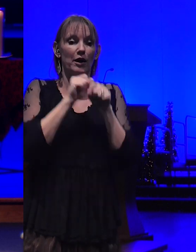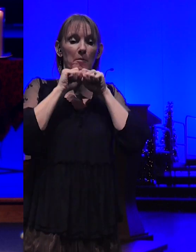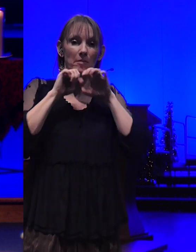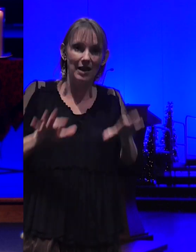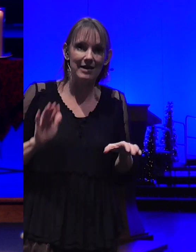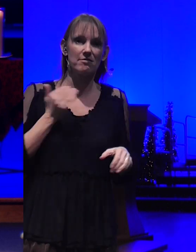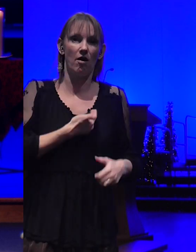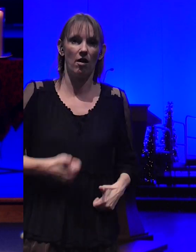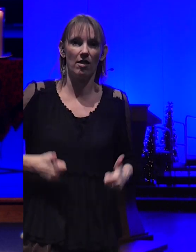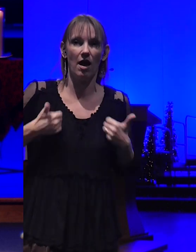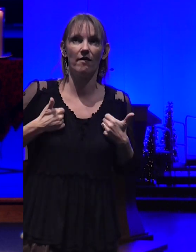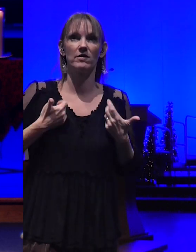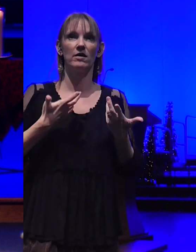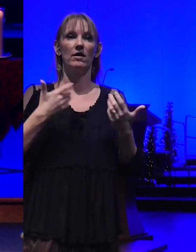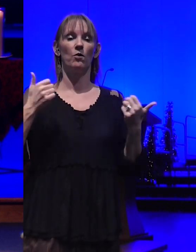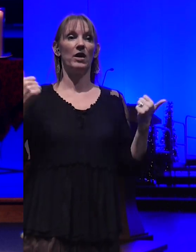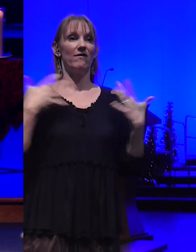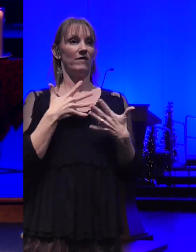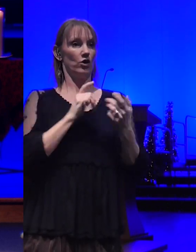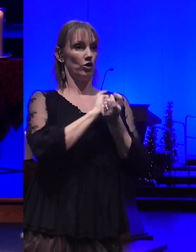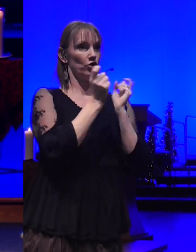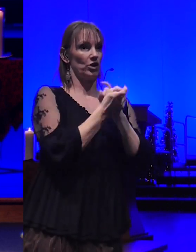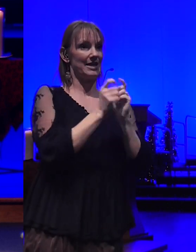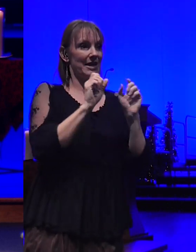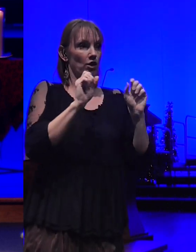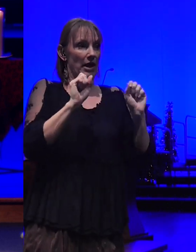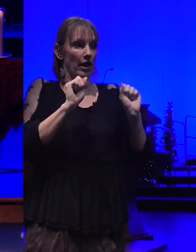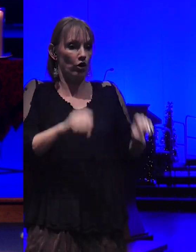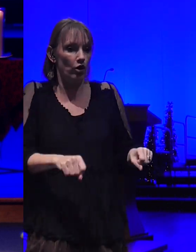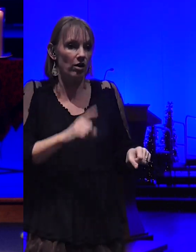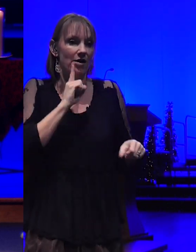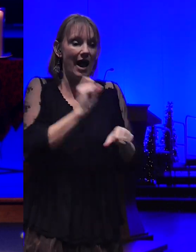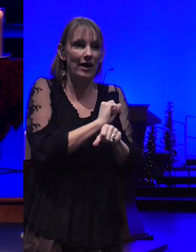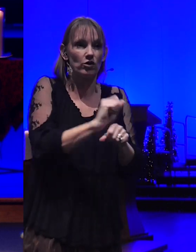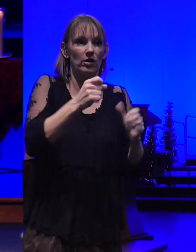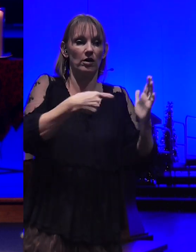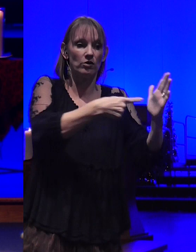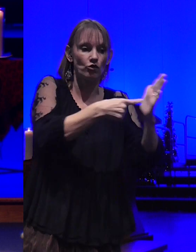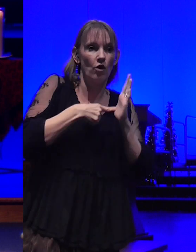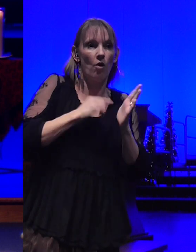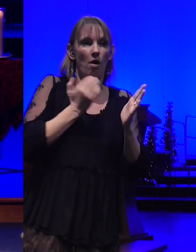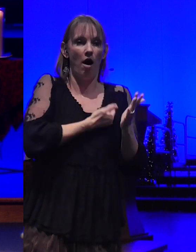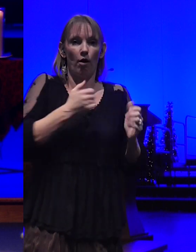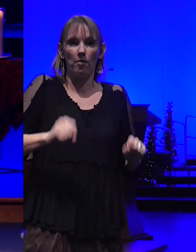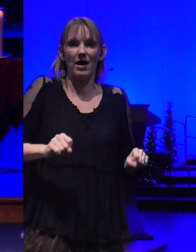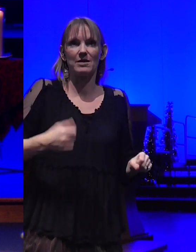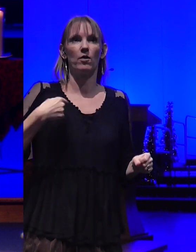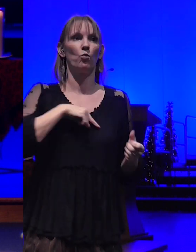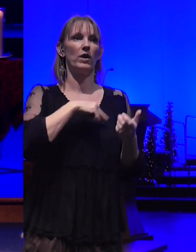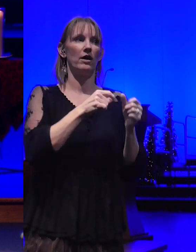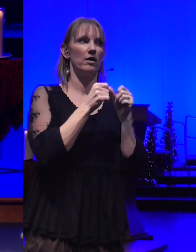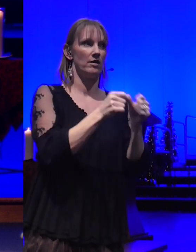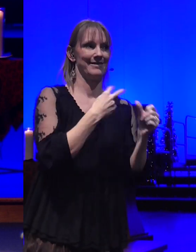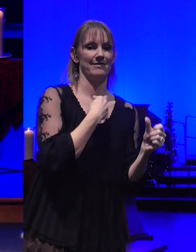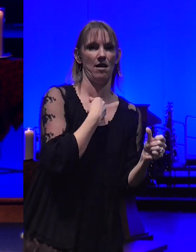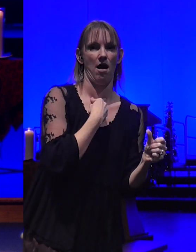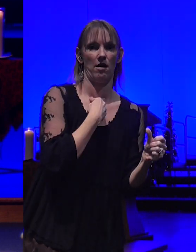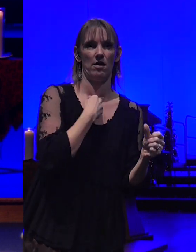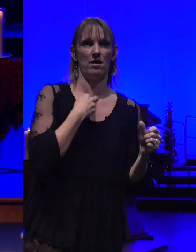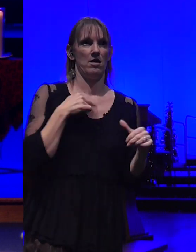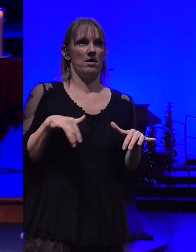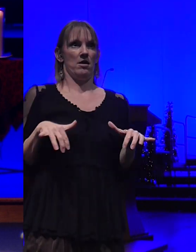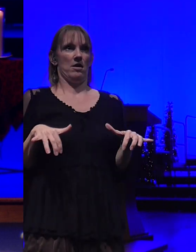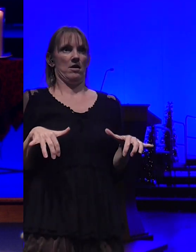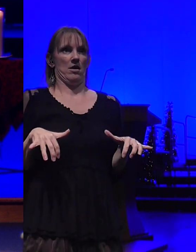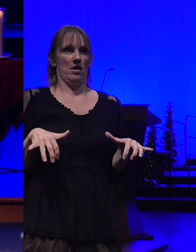fear the changes that could reveal more of our possibilities. And so we stay stuck, riveted to what